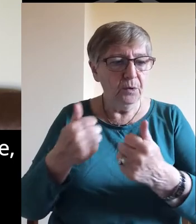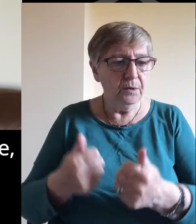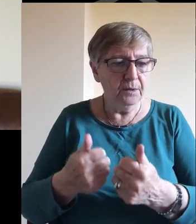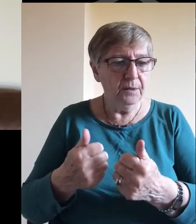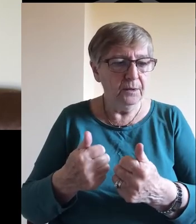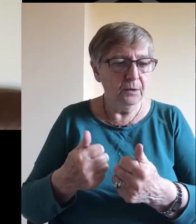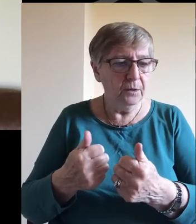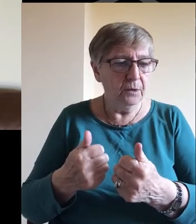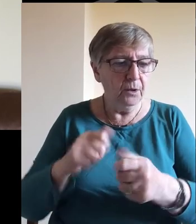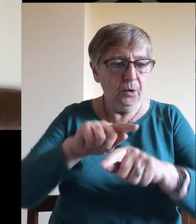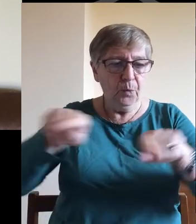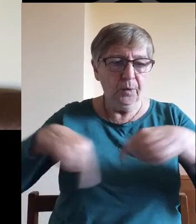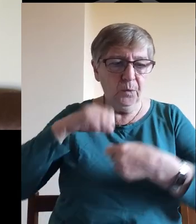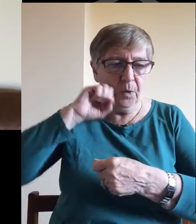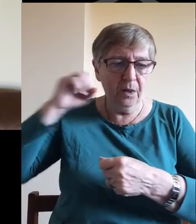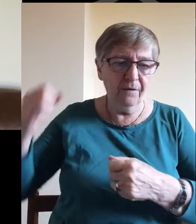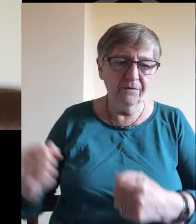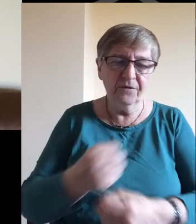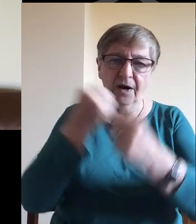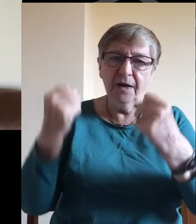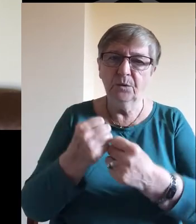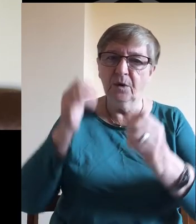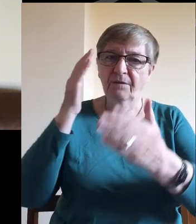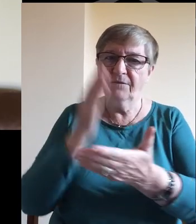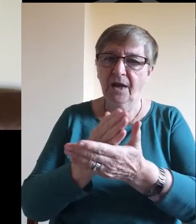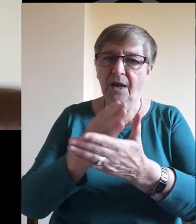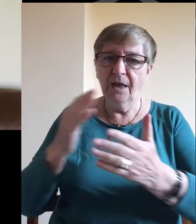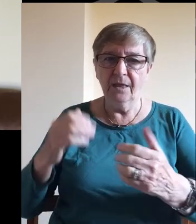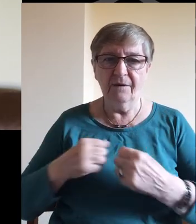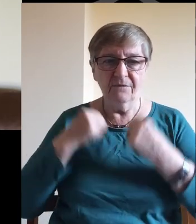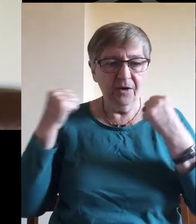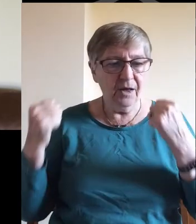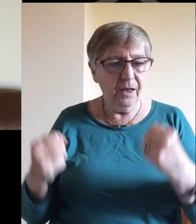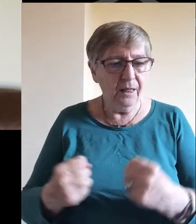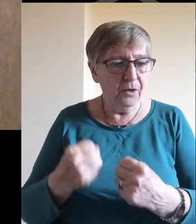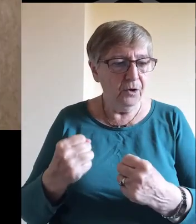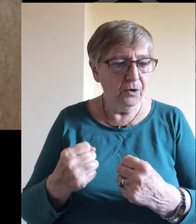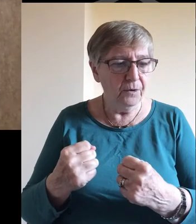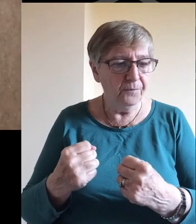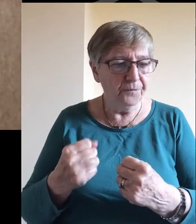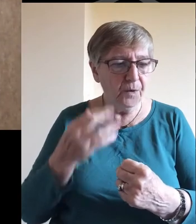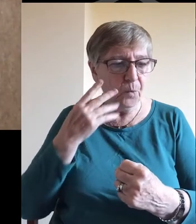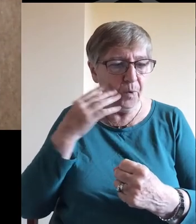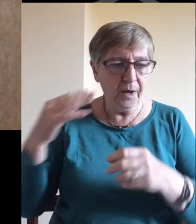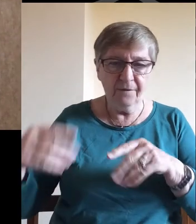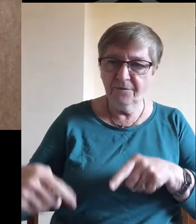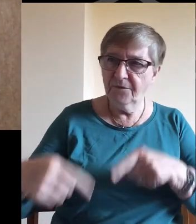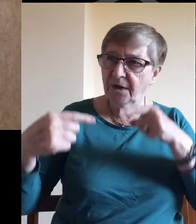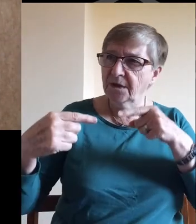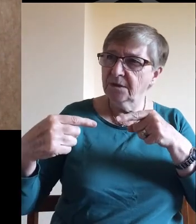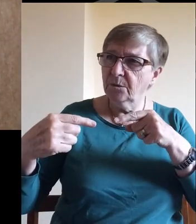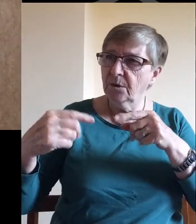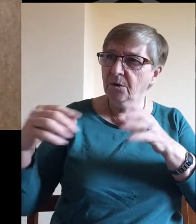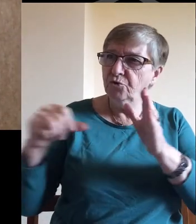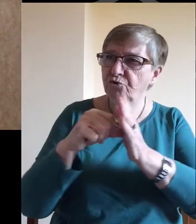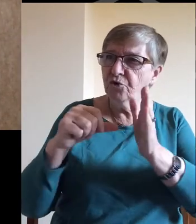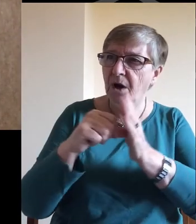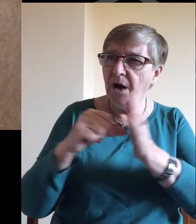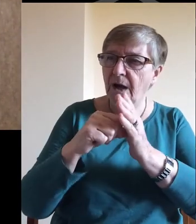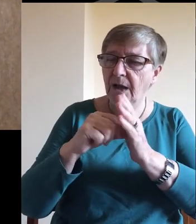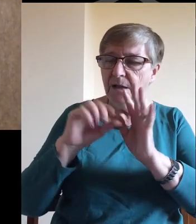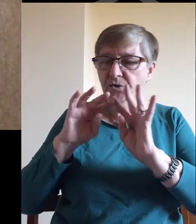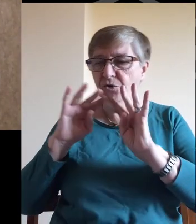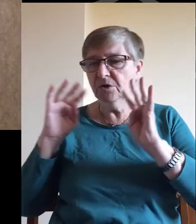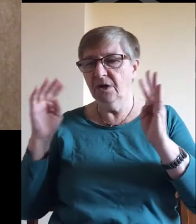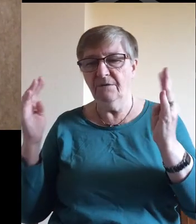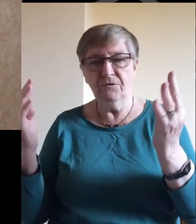whole, we will fight with faith and valor. When faced with trials